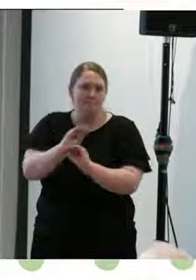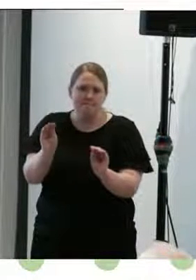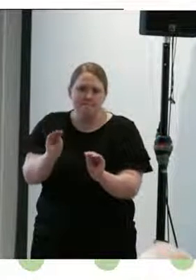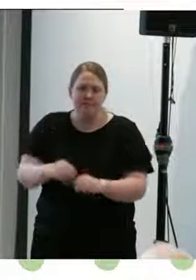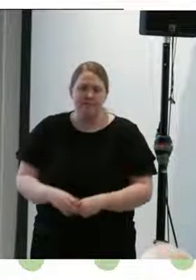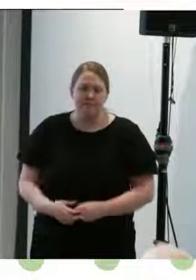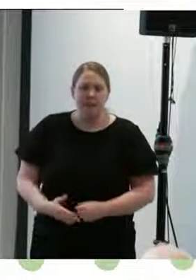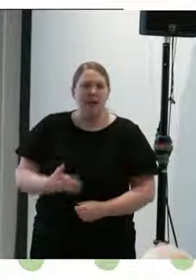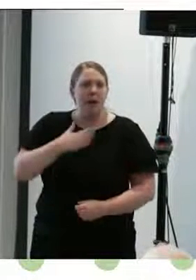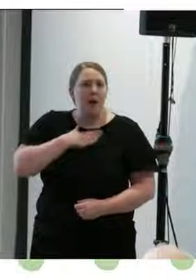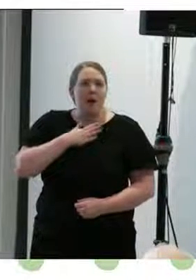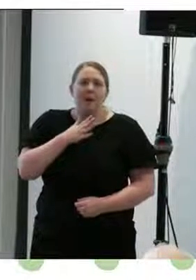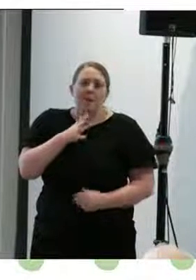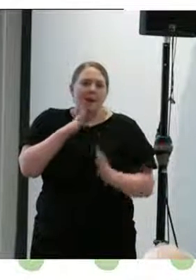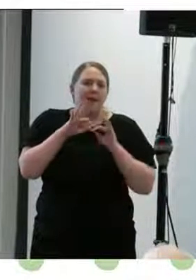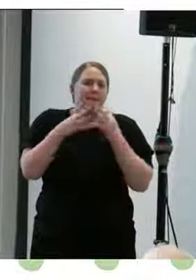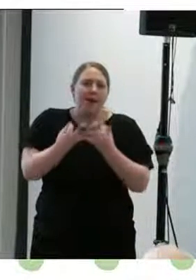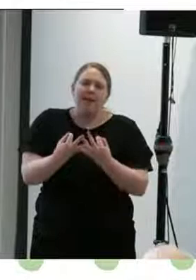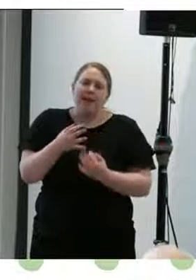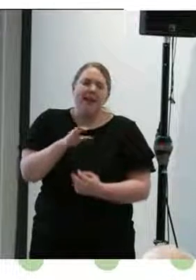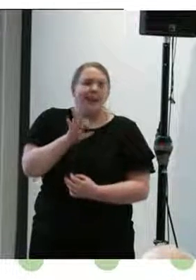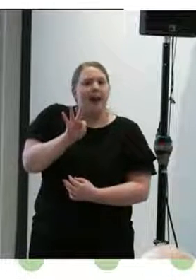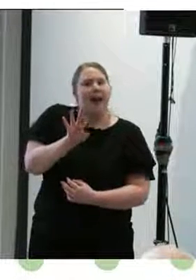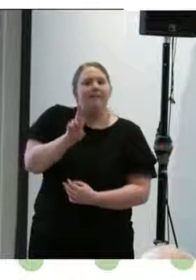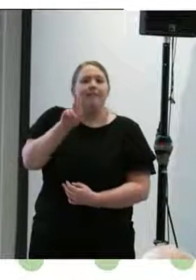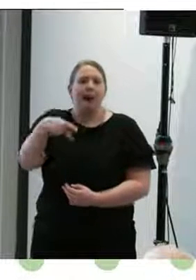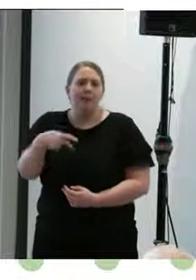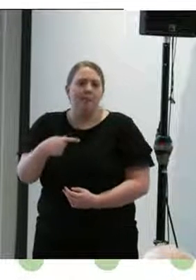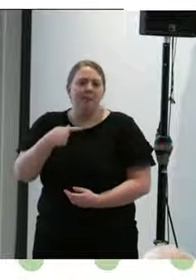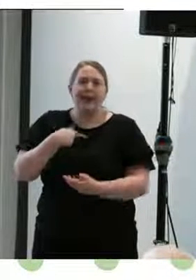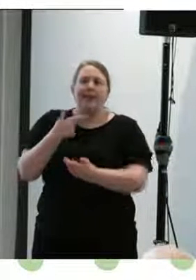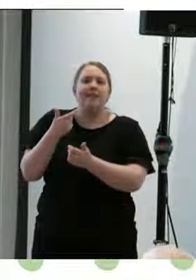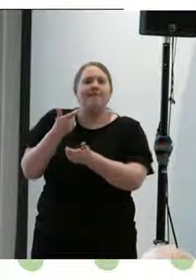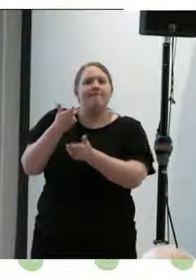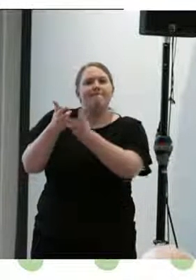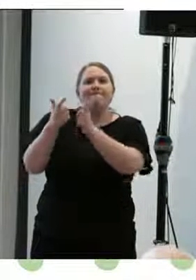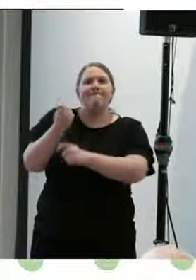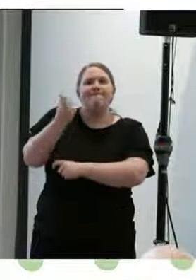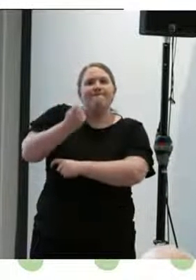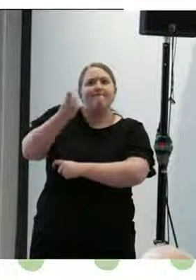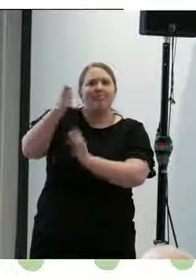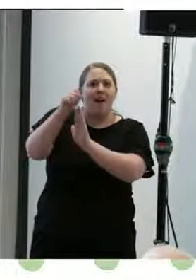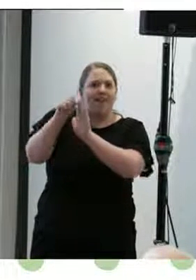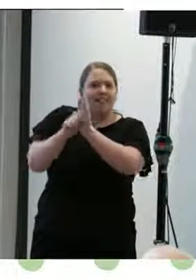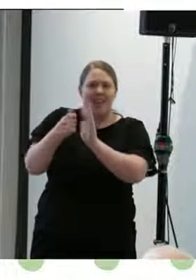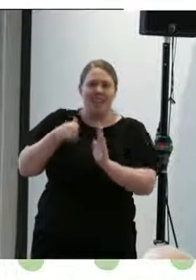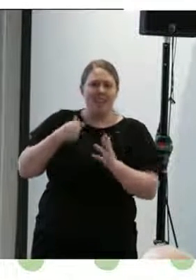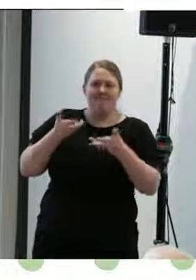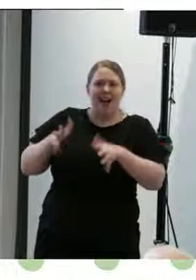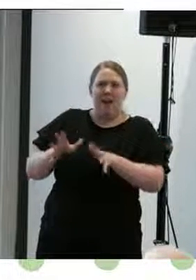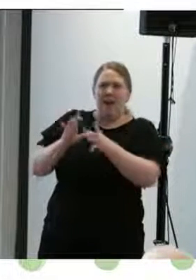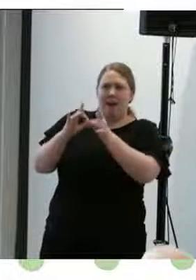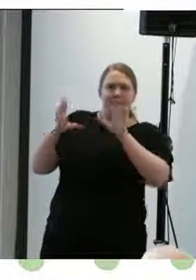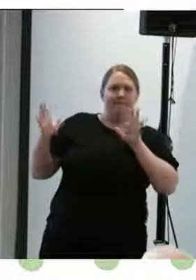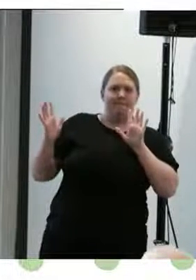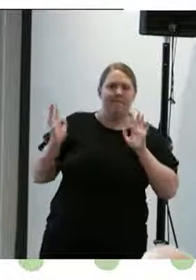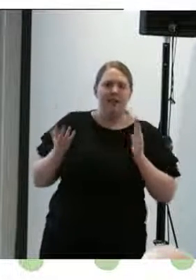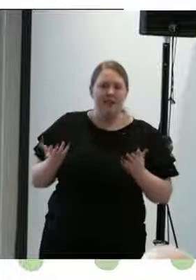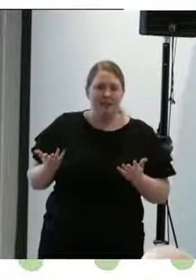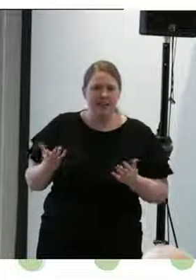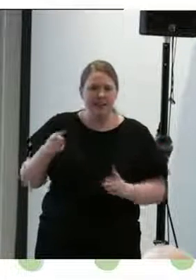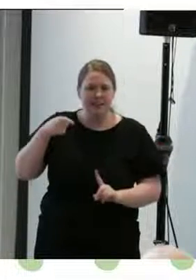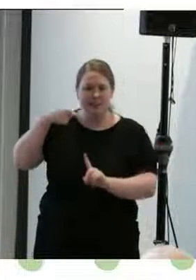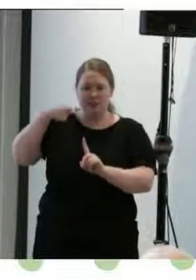my family is so effed up on drugs, they live off the state, I don't want my hands anywhere near that. And so she sort of